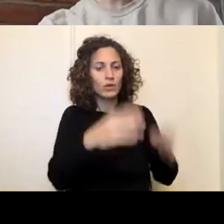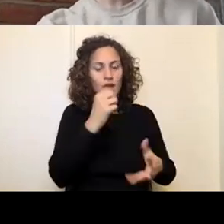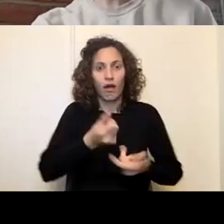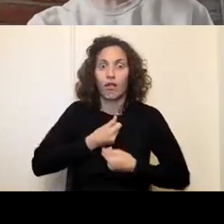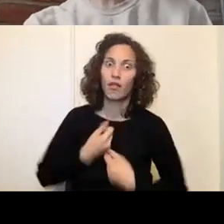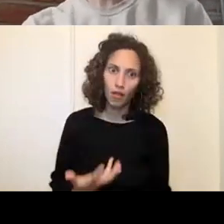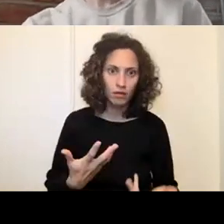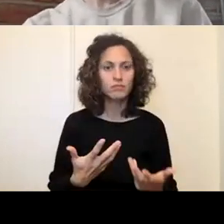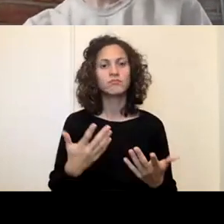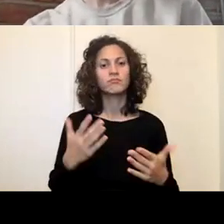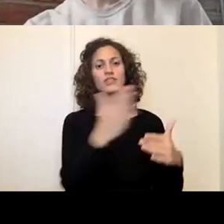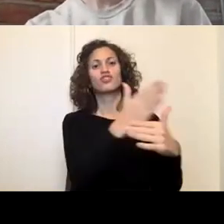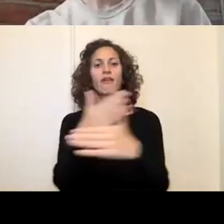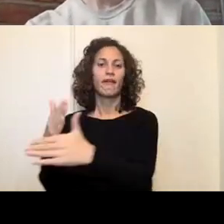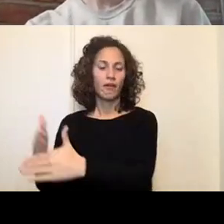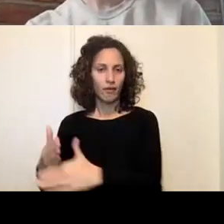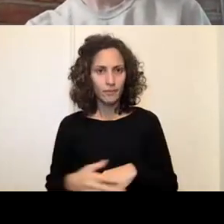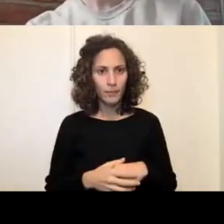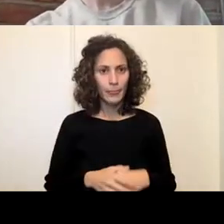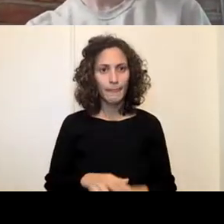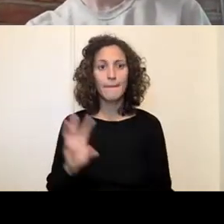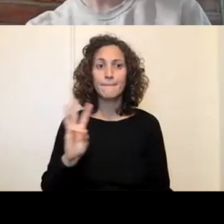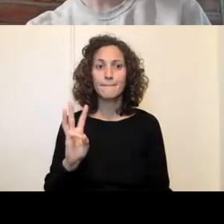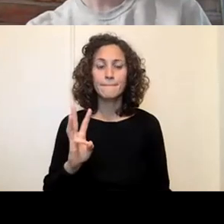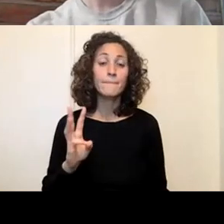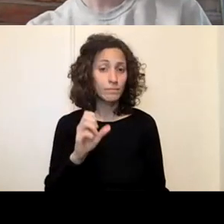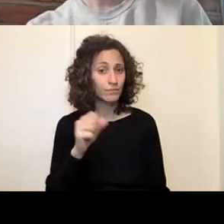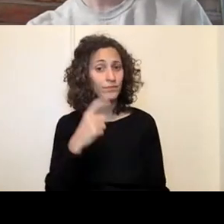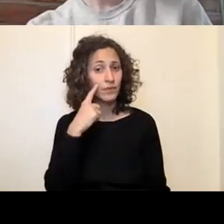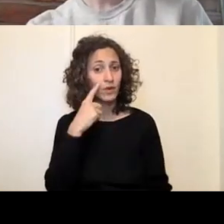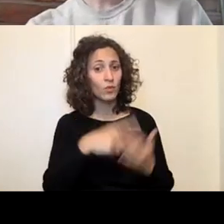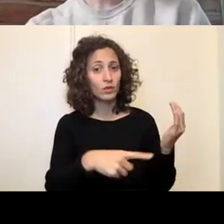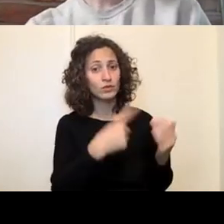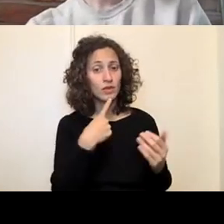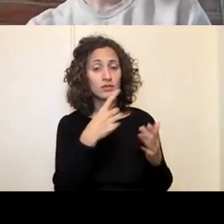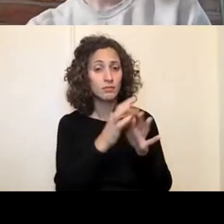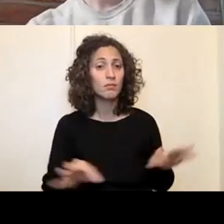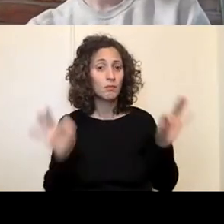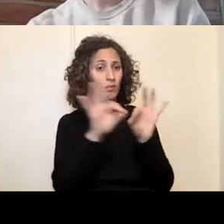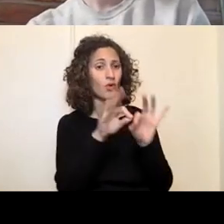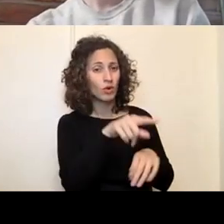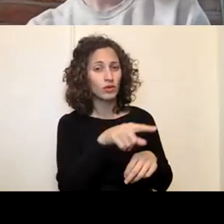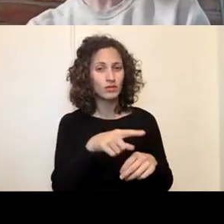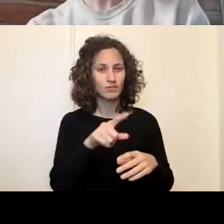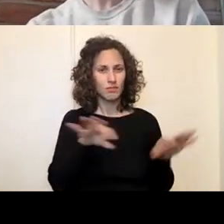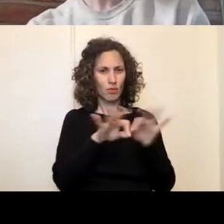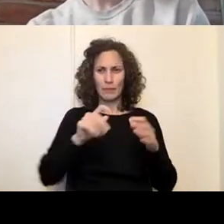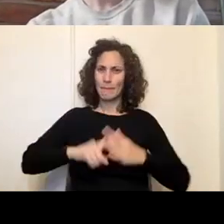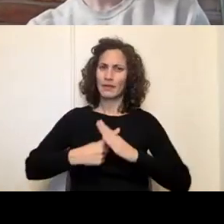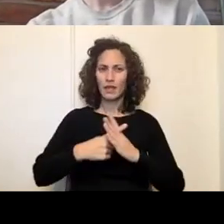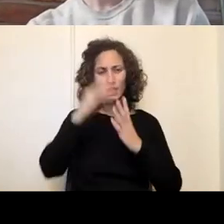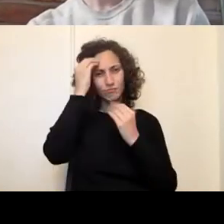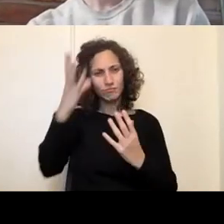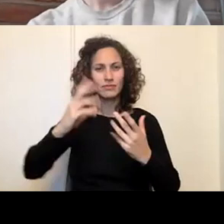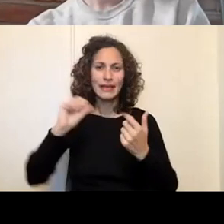So I think it's important what you said, that it's important to be upfront with your partner about everything,